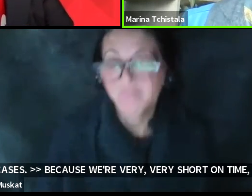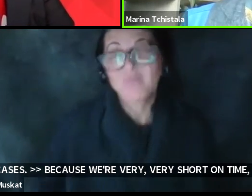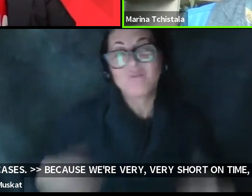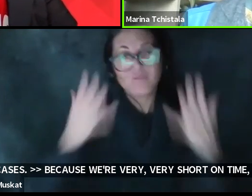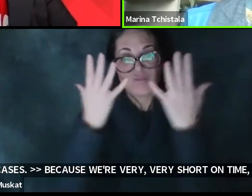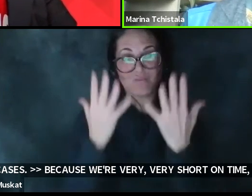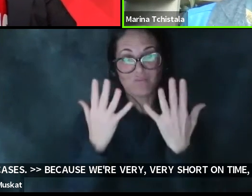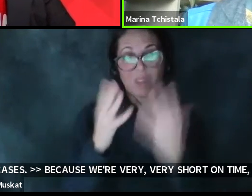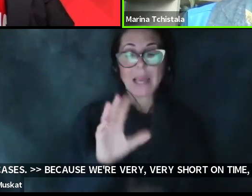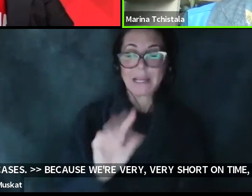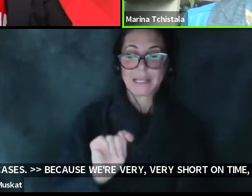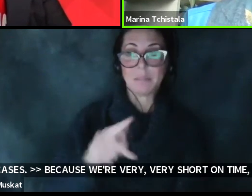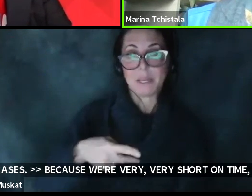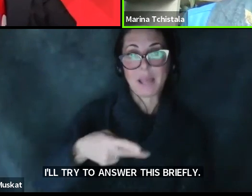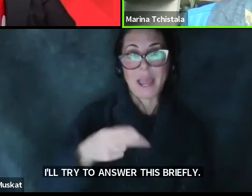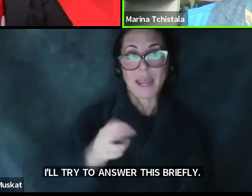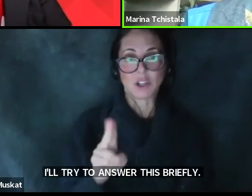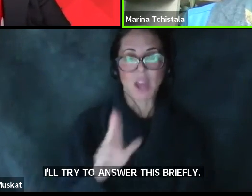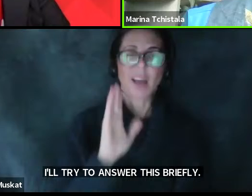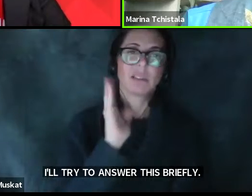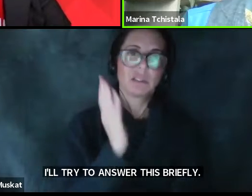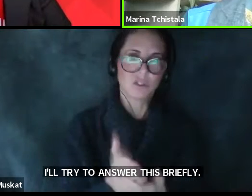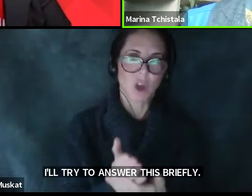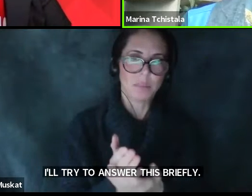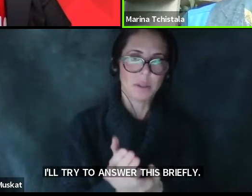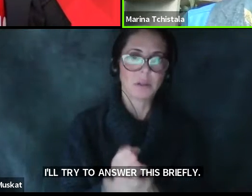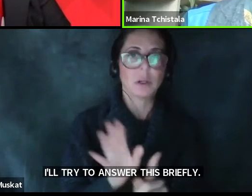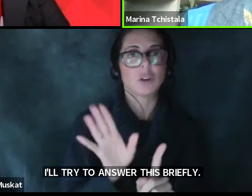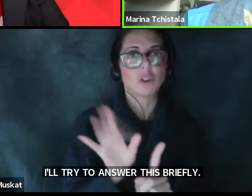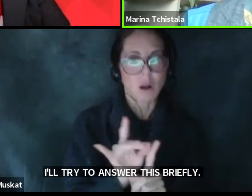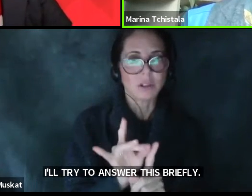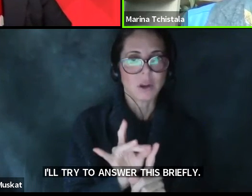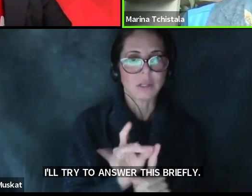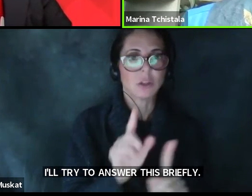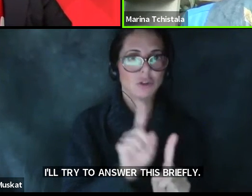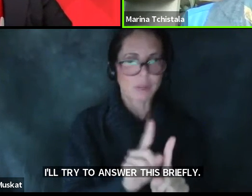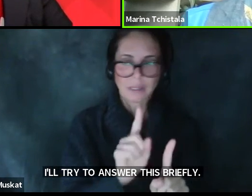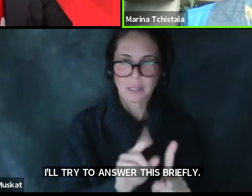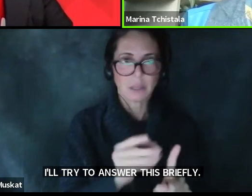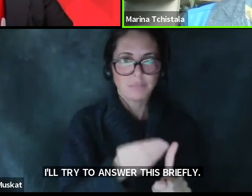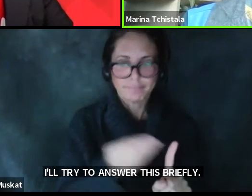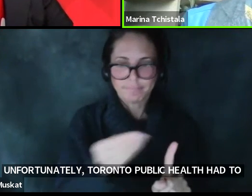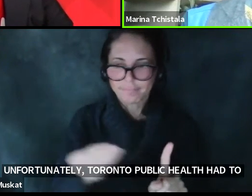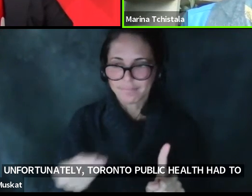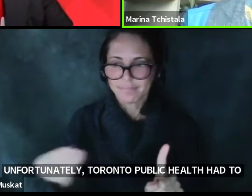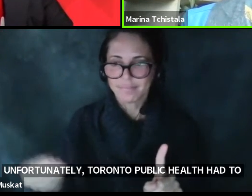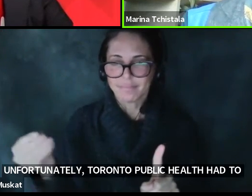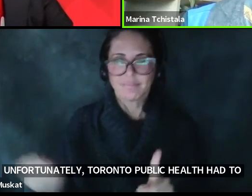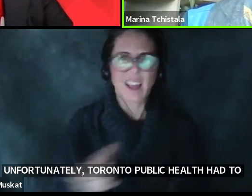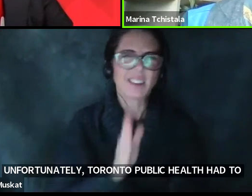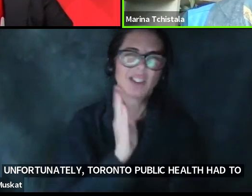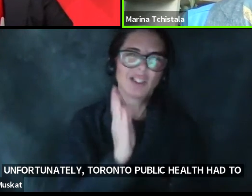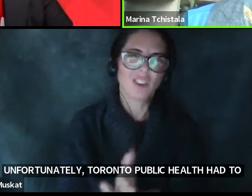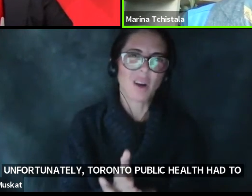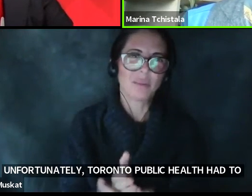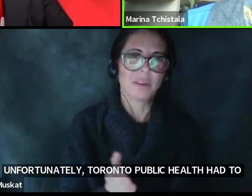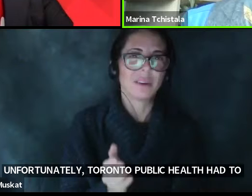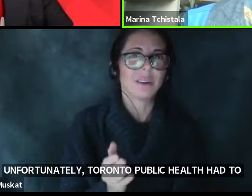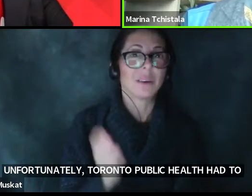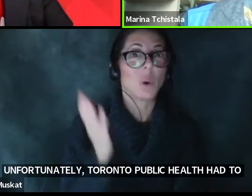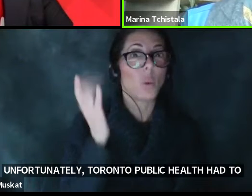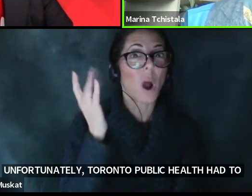to discontinue contact tracing on a general level because of the load